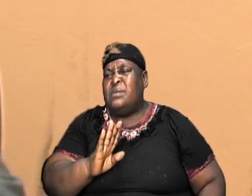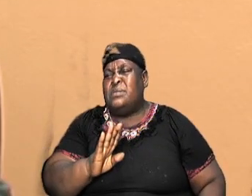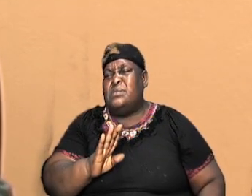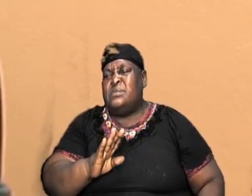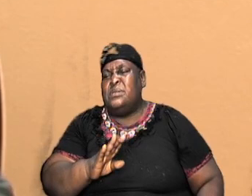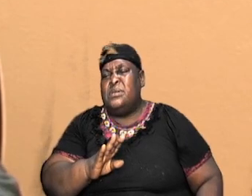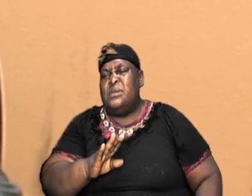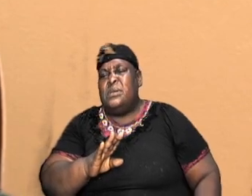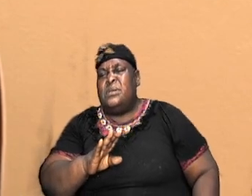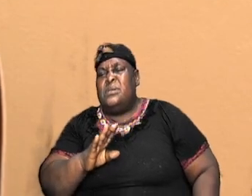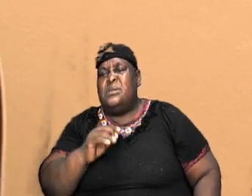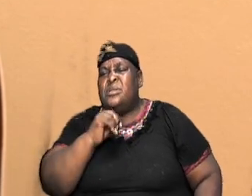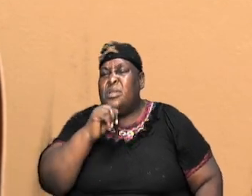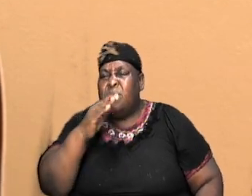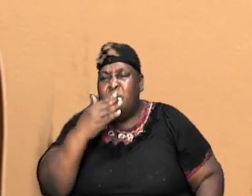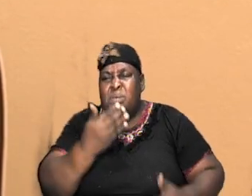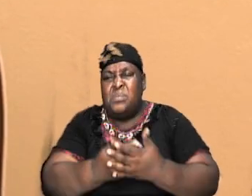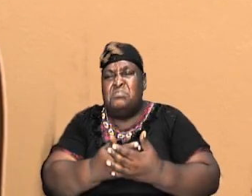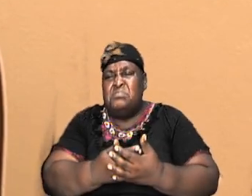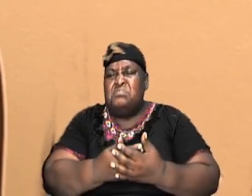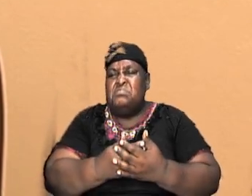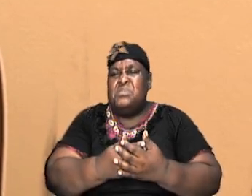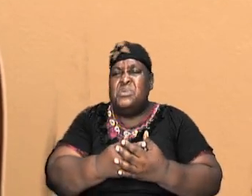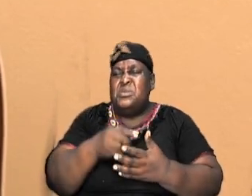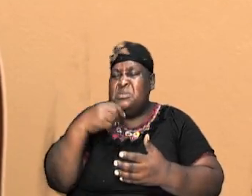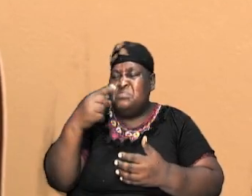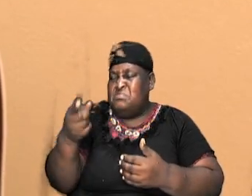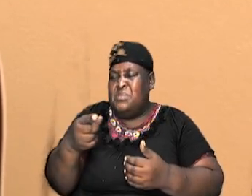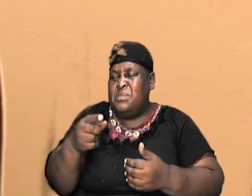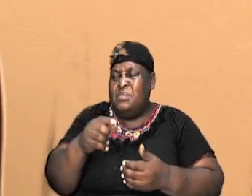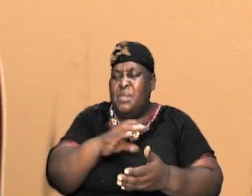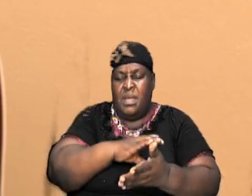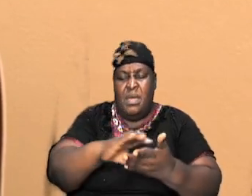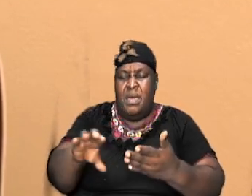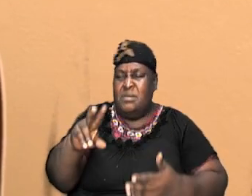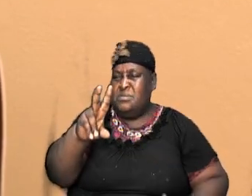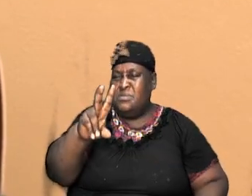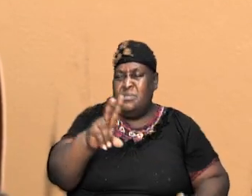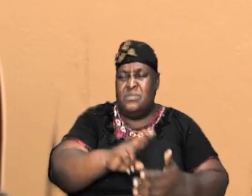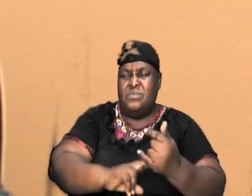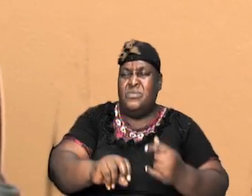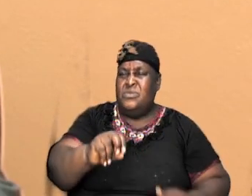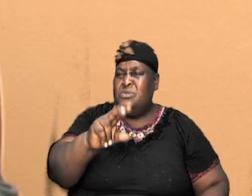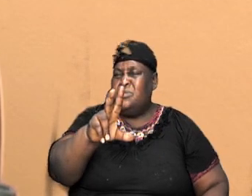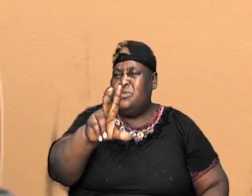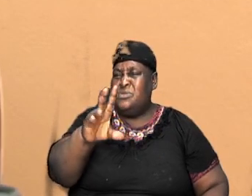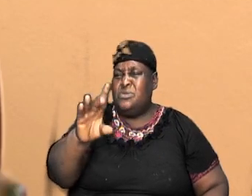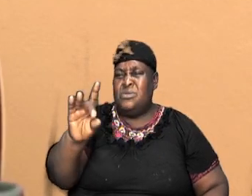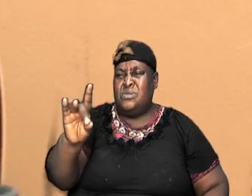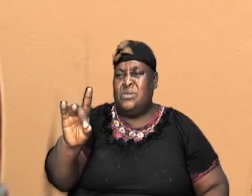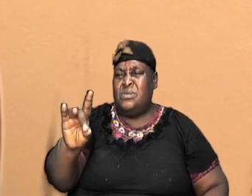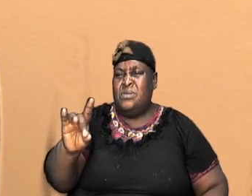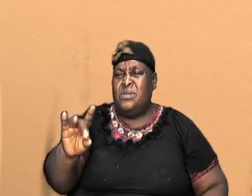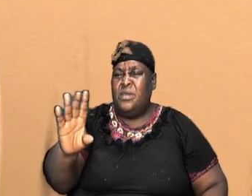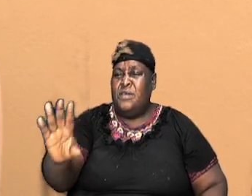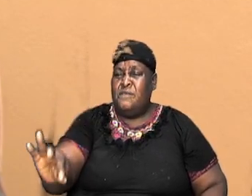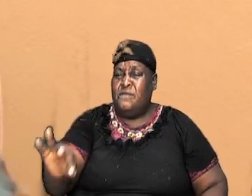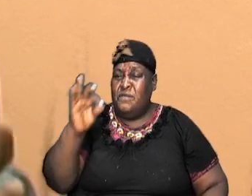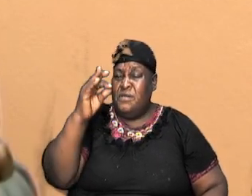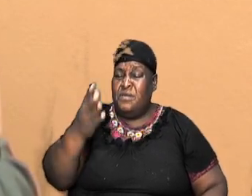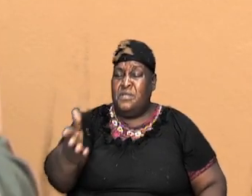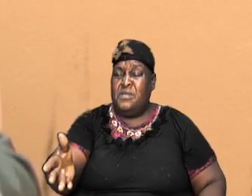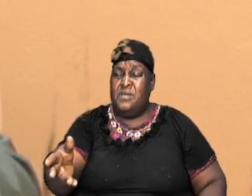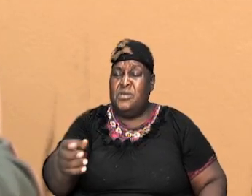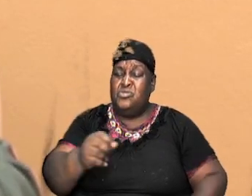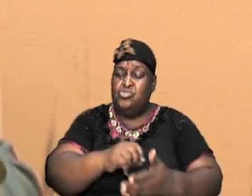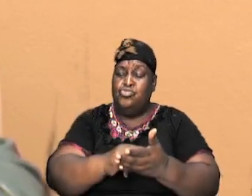well, we're just going to give them Acts 2:38. And that is it. You know, but we find that these writers,